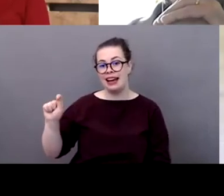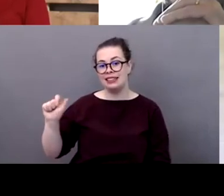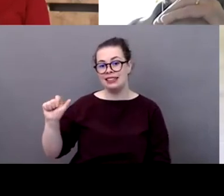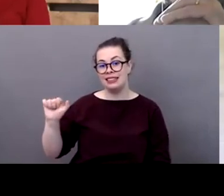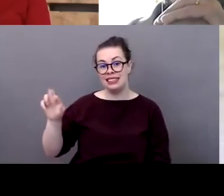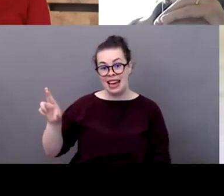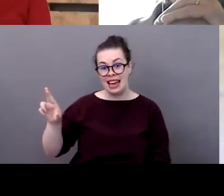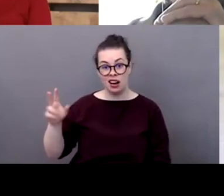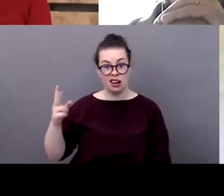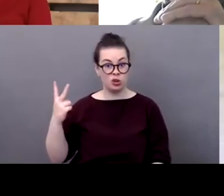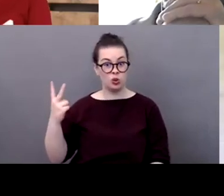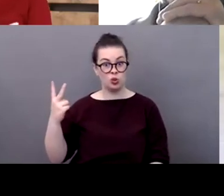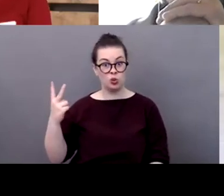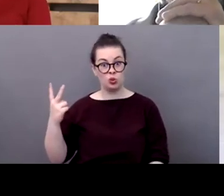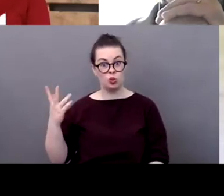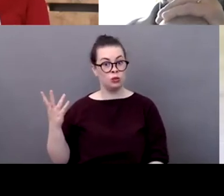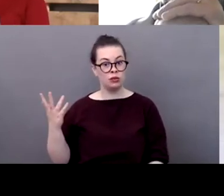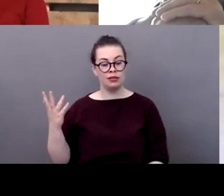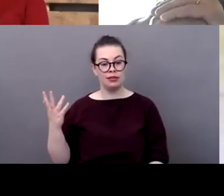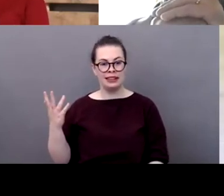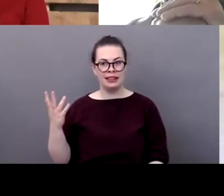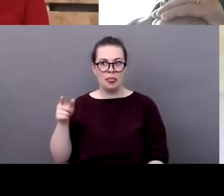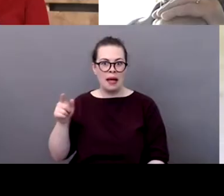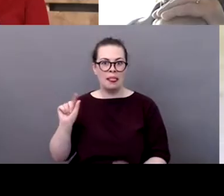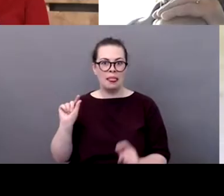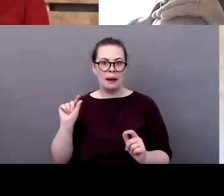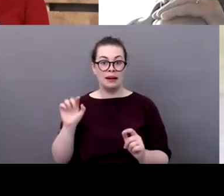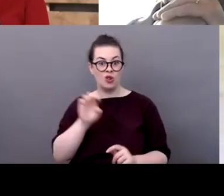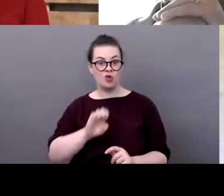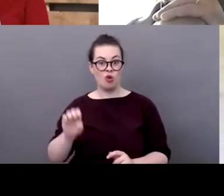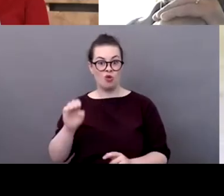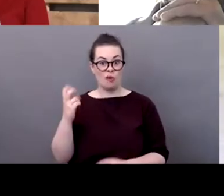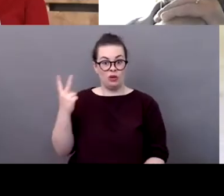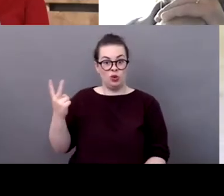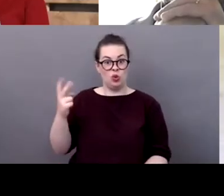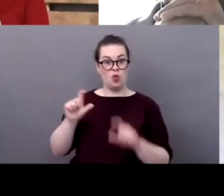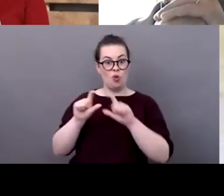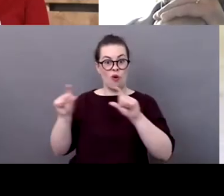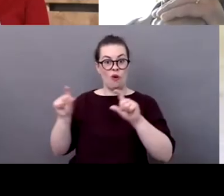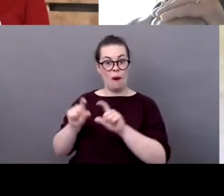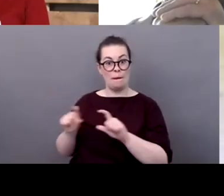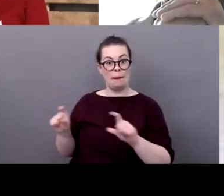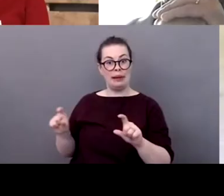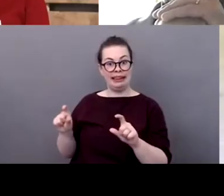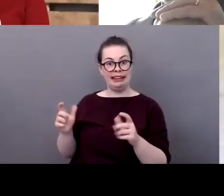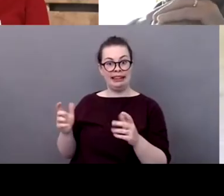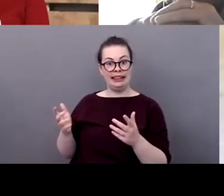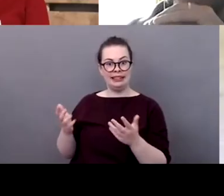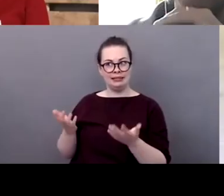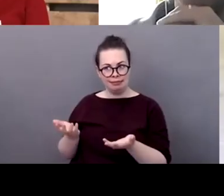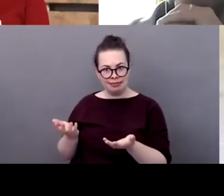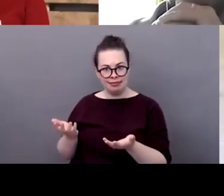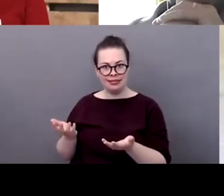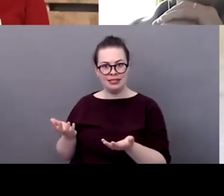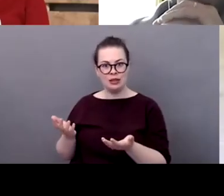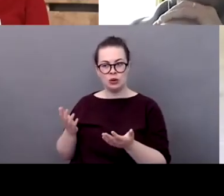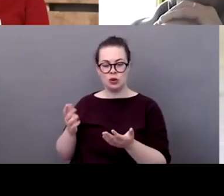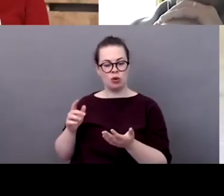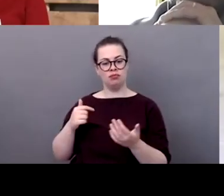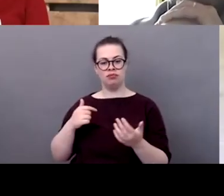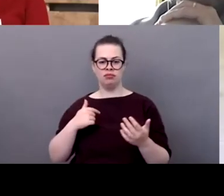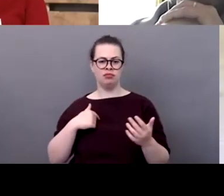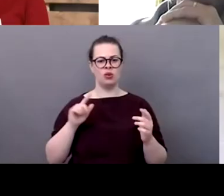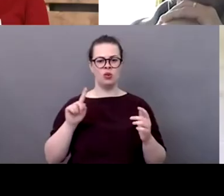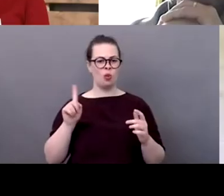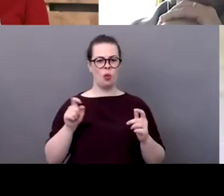that becomes a norm. And so there is a little bit of there, I suppose, even at the investor level of what is the incentive for investors to consider not